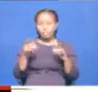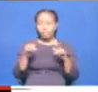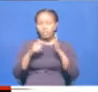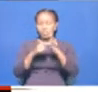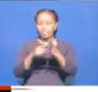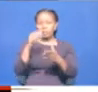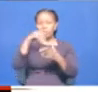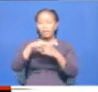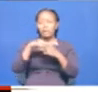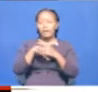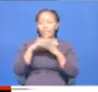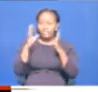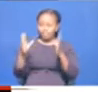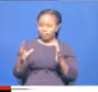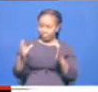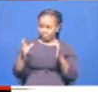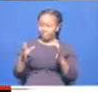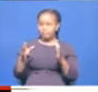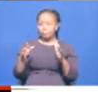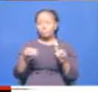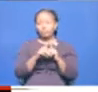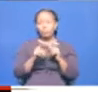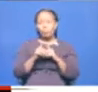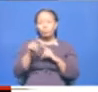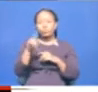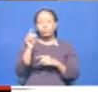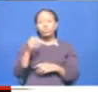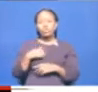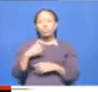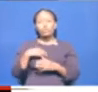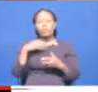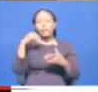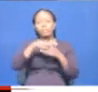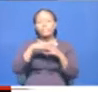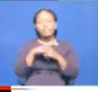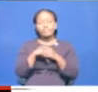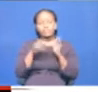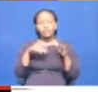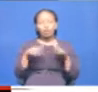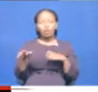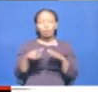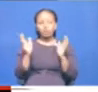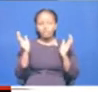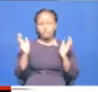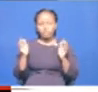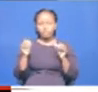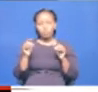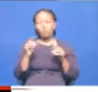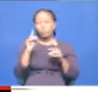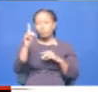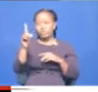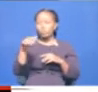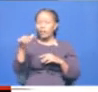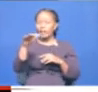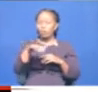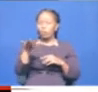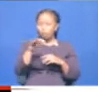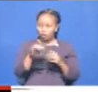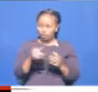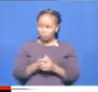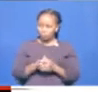investing in a mixed-use development, you have what we call an investment-grade opportunity, all within one location. Another